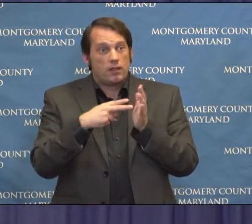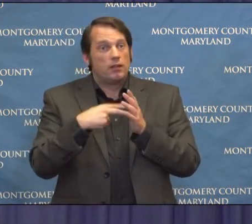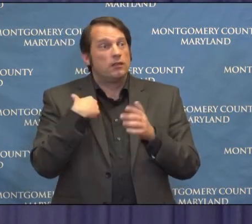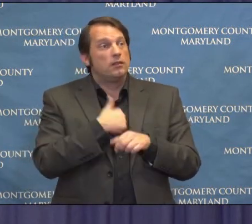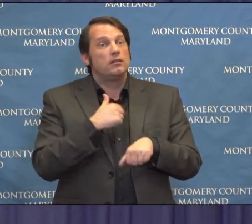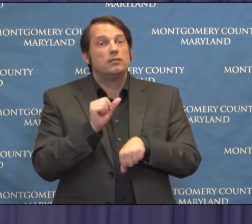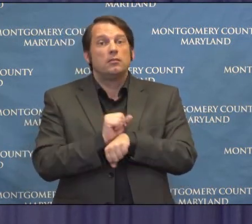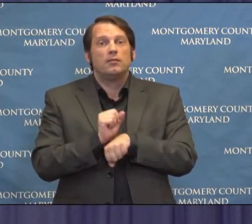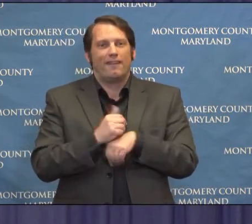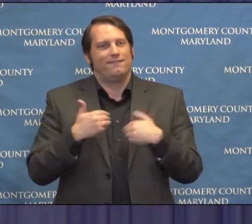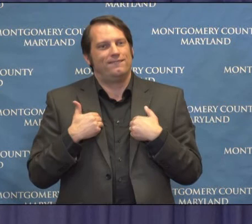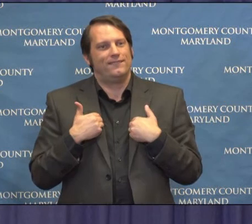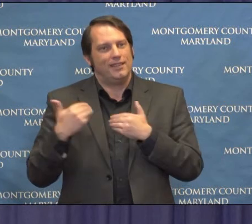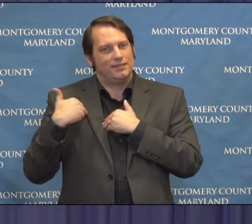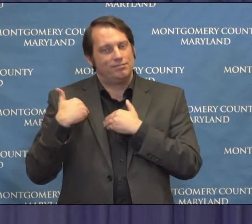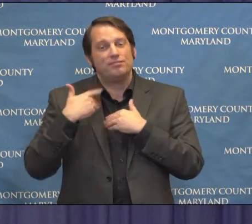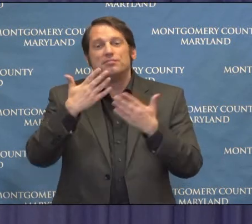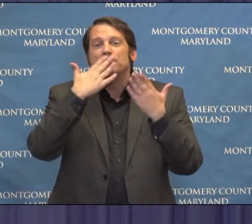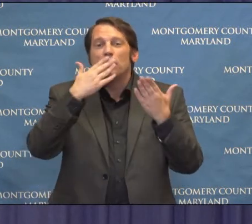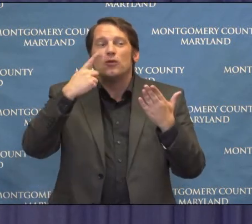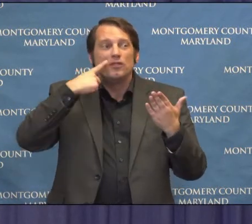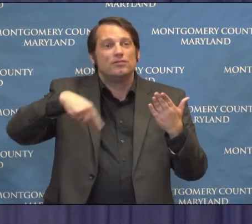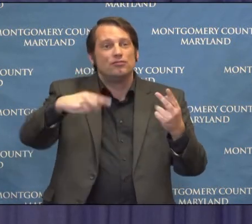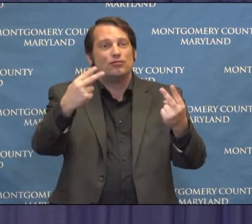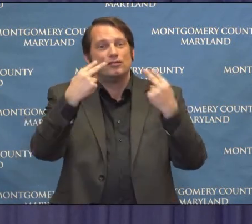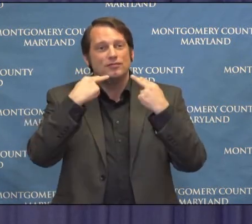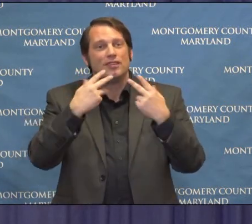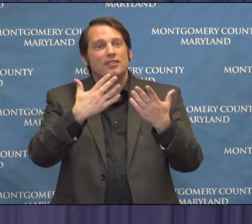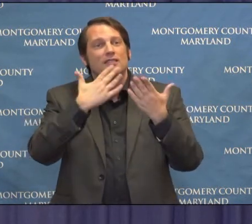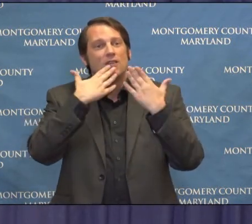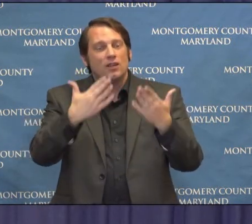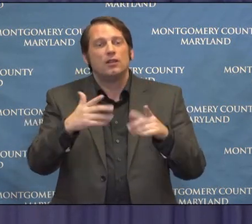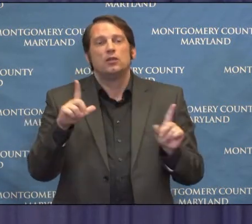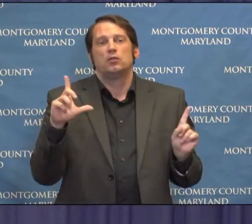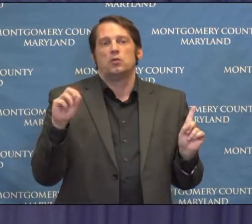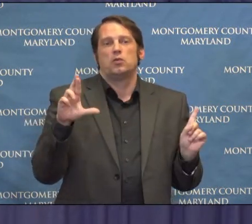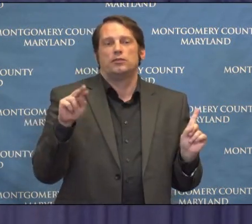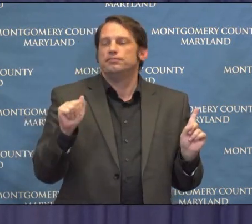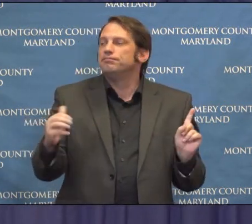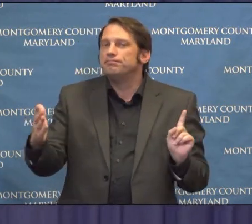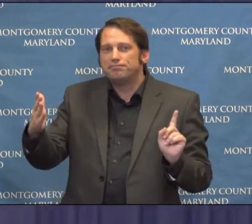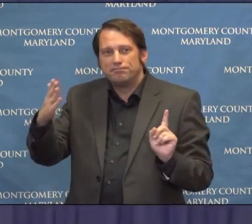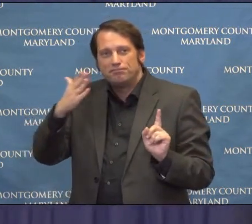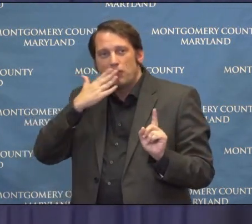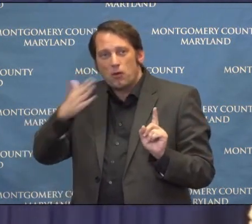for tuning in today. Thank you, everybody, for joining us today. And for you at home, remember to